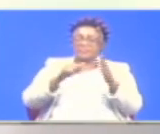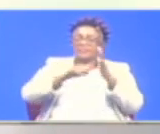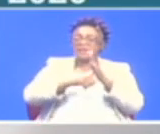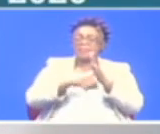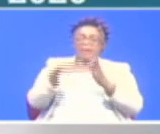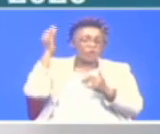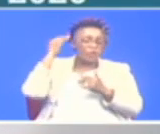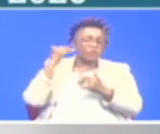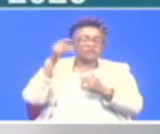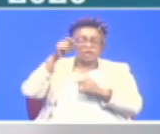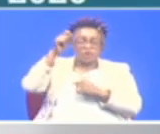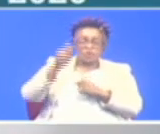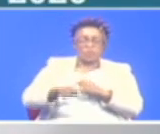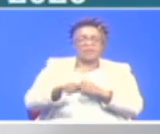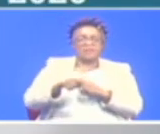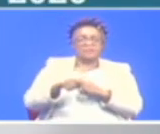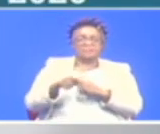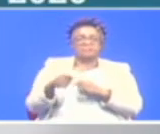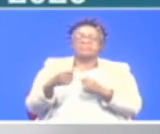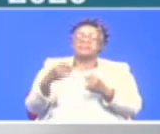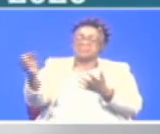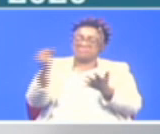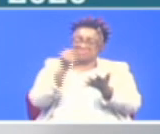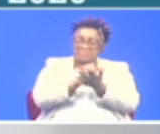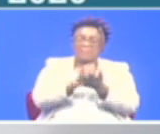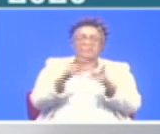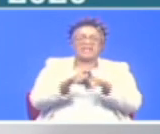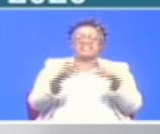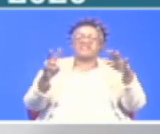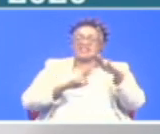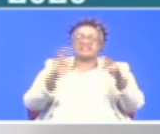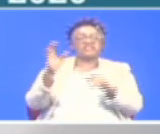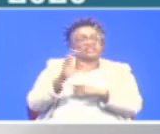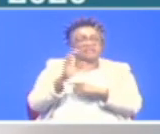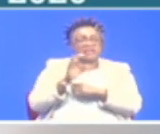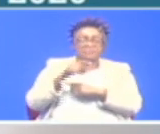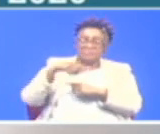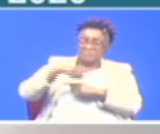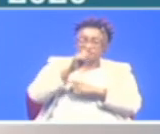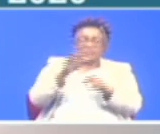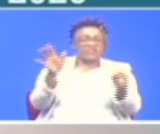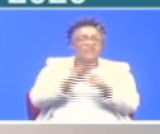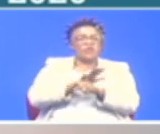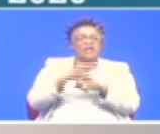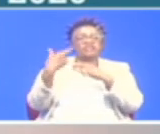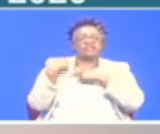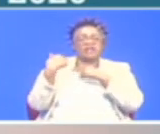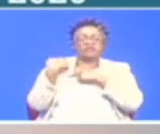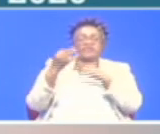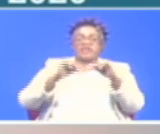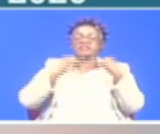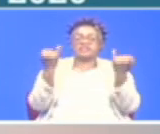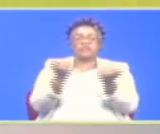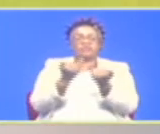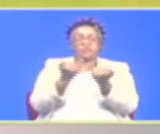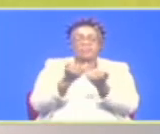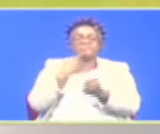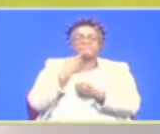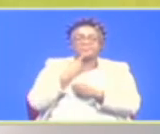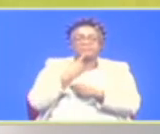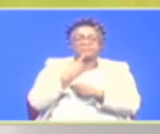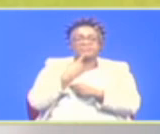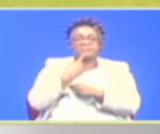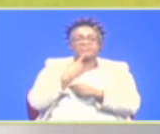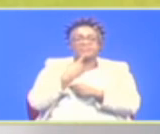Court ruling reinstated him as Vice Chancellor. He is fully in charge of the institution, he says. And I